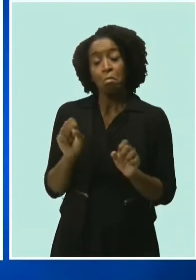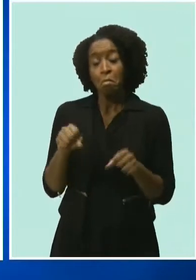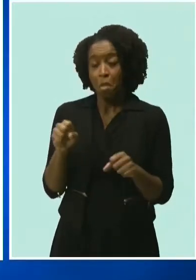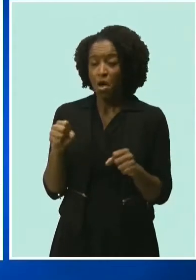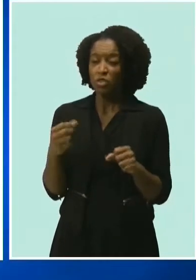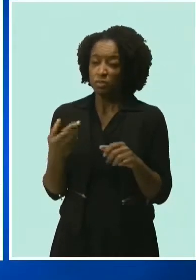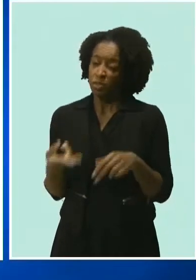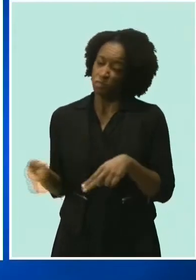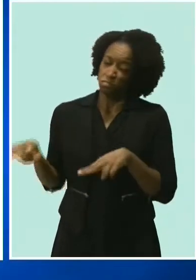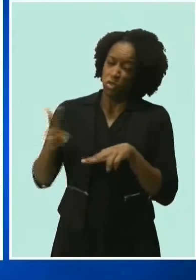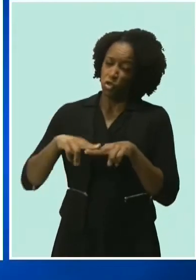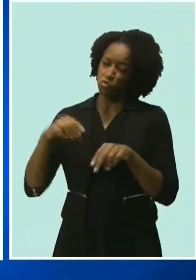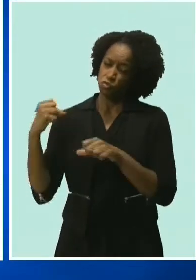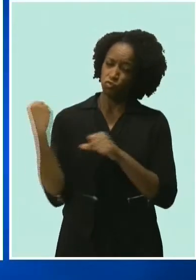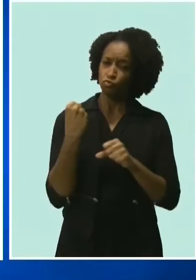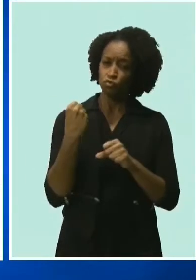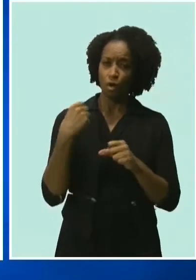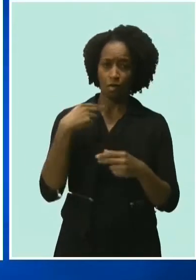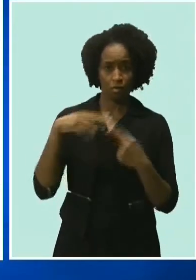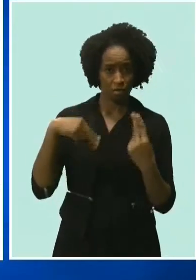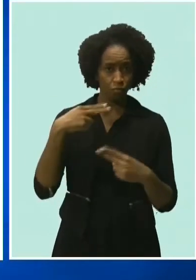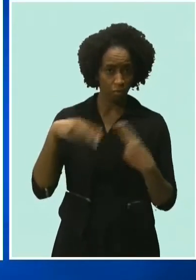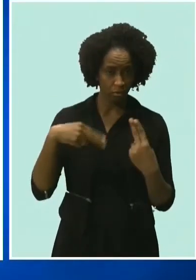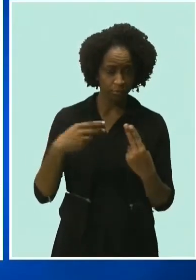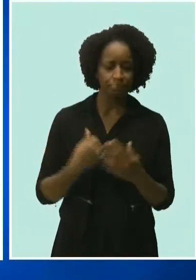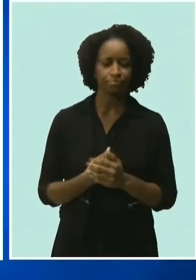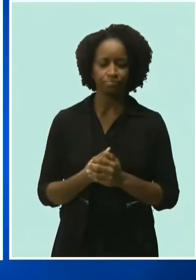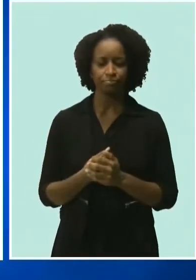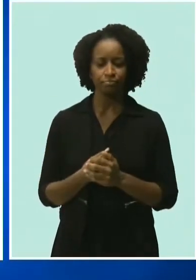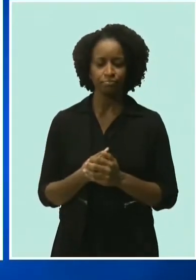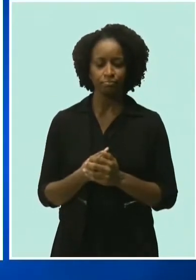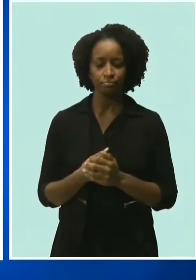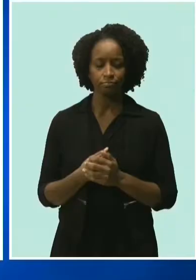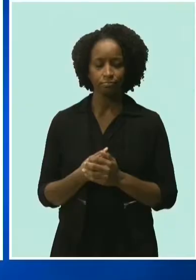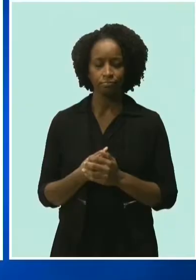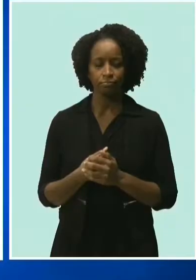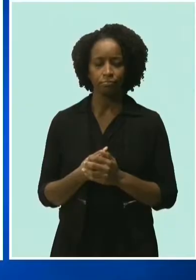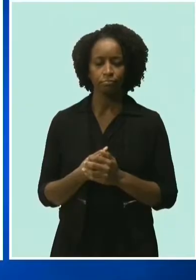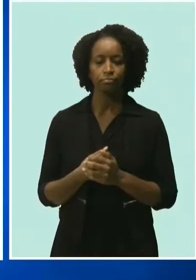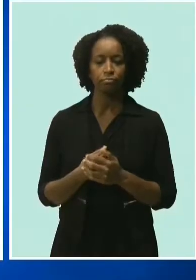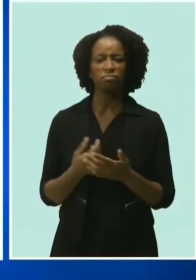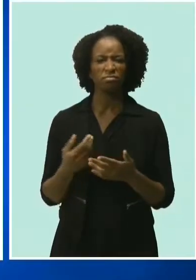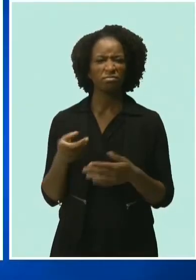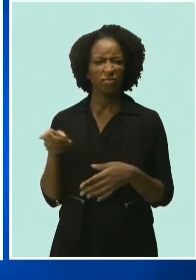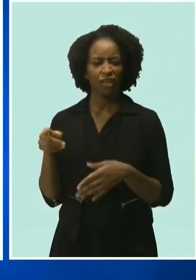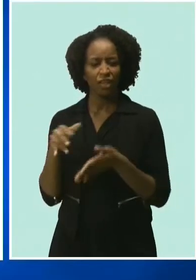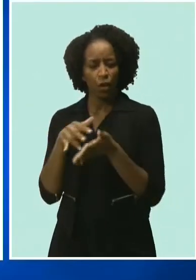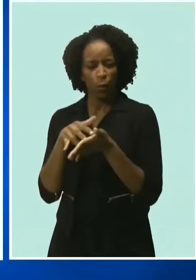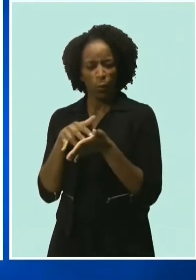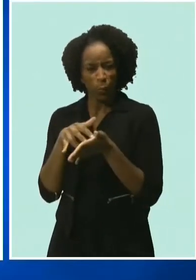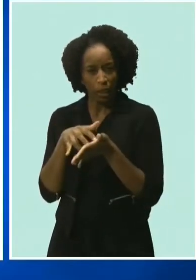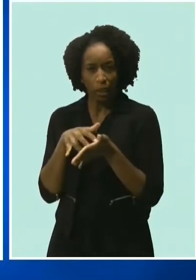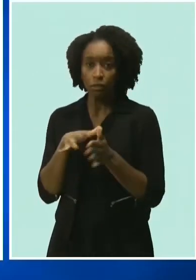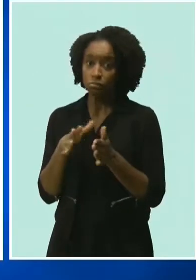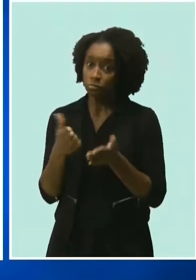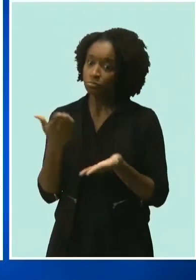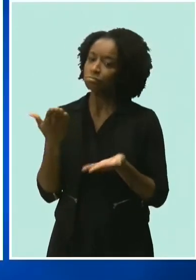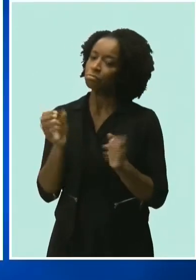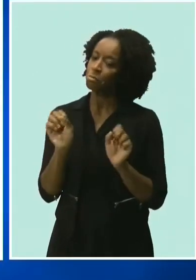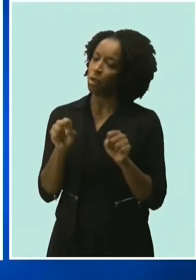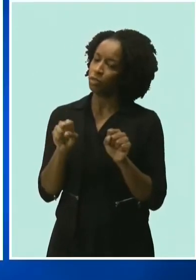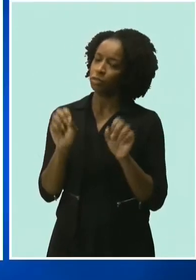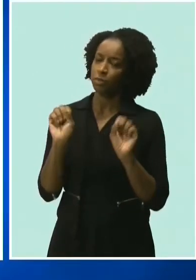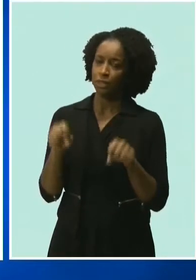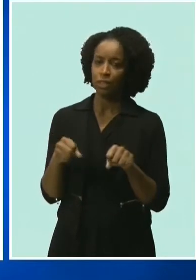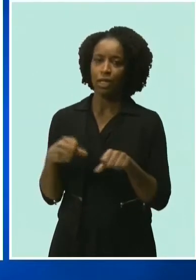time. Now, although the system has weakened somewhat, it could re-strengthen. We are expecting that it will generate